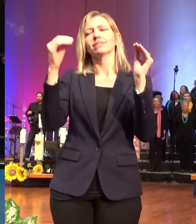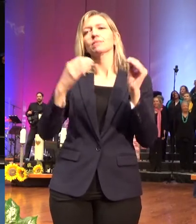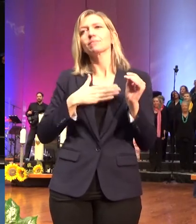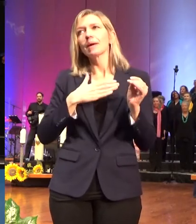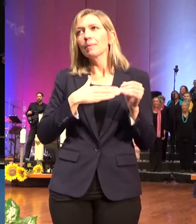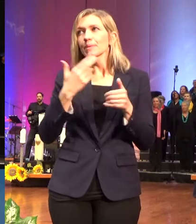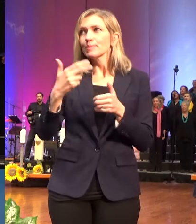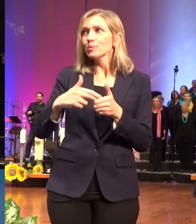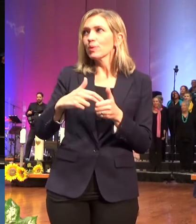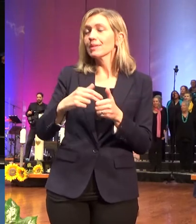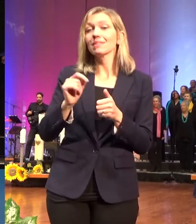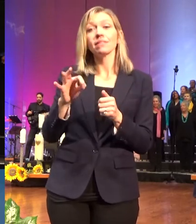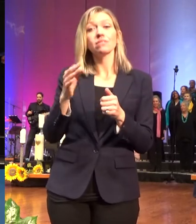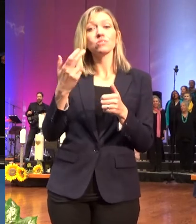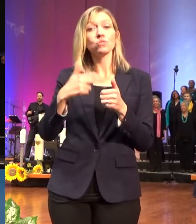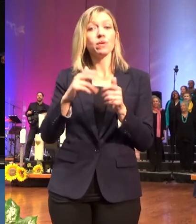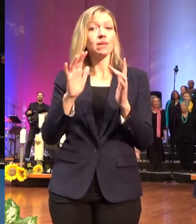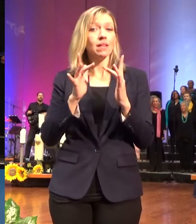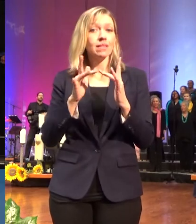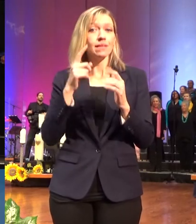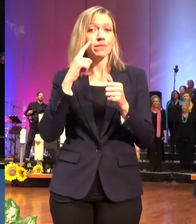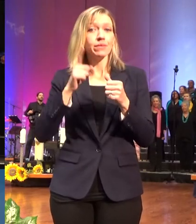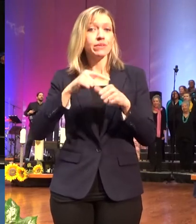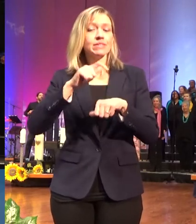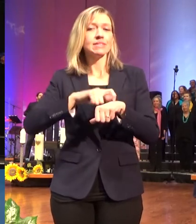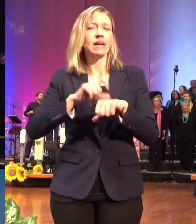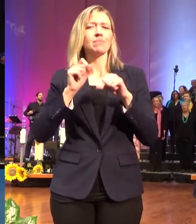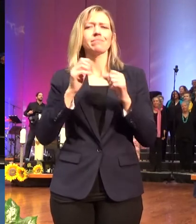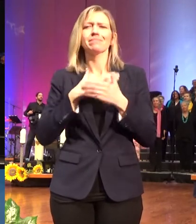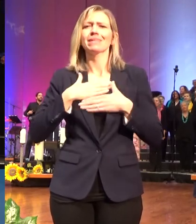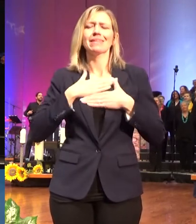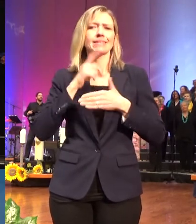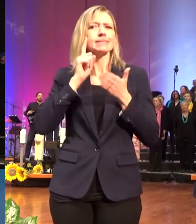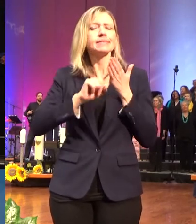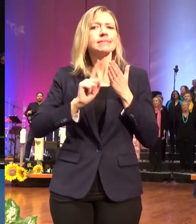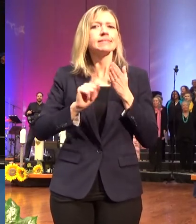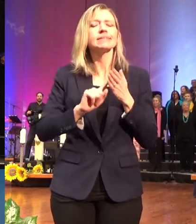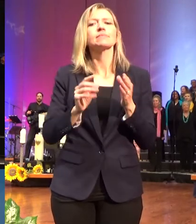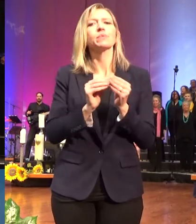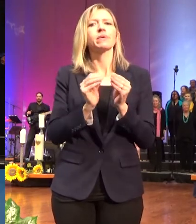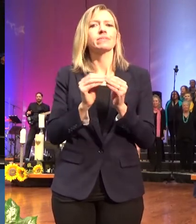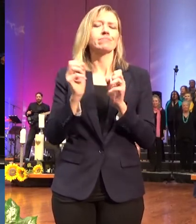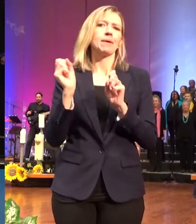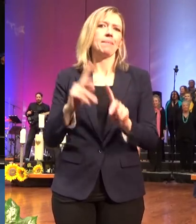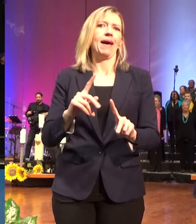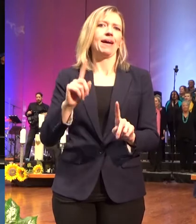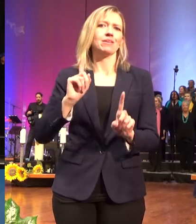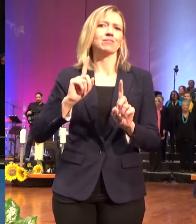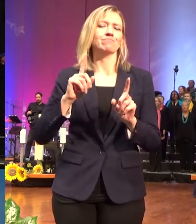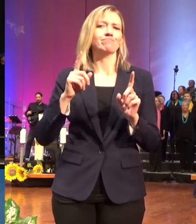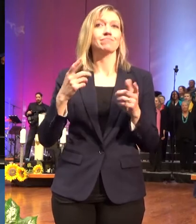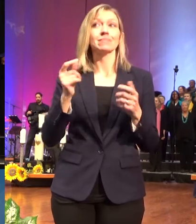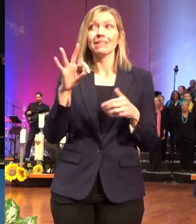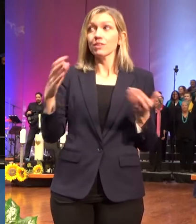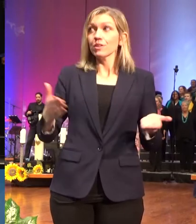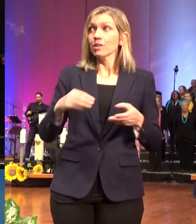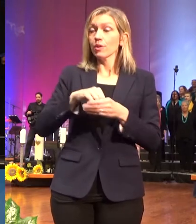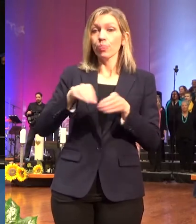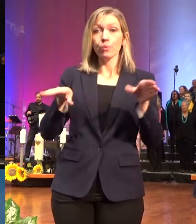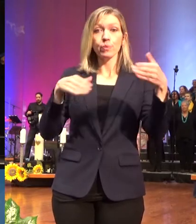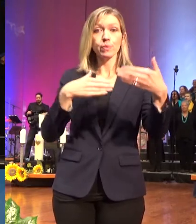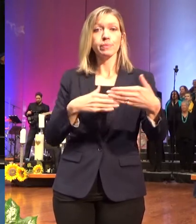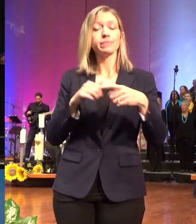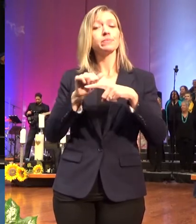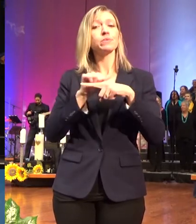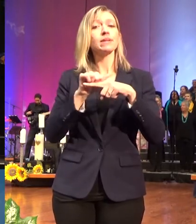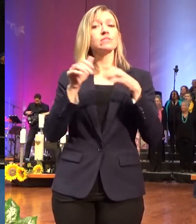glad you joined us today. If you're joining us online for the first time, find out more about us and come back. And also, if you're here in the room, our